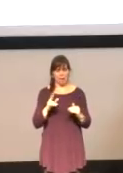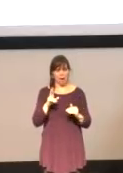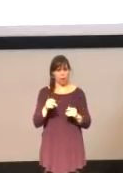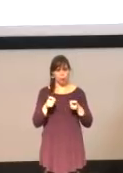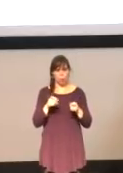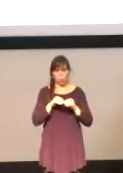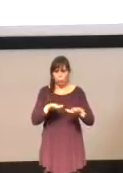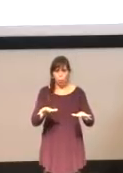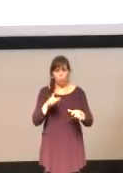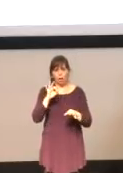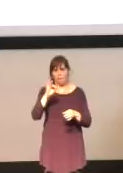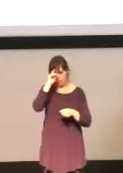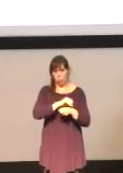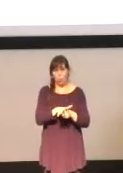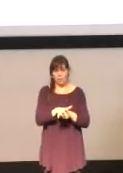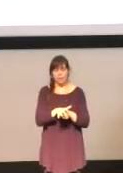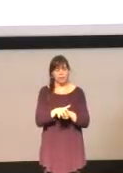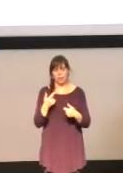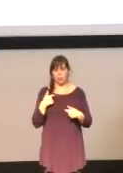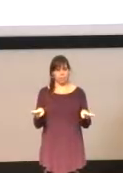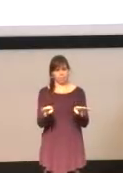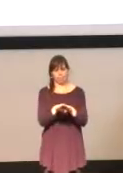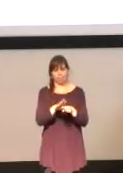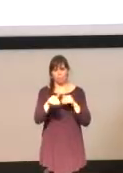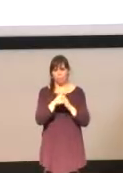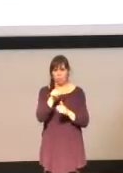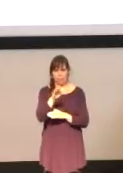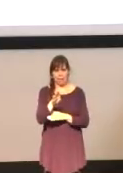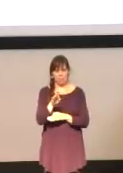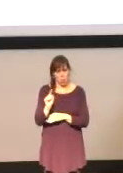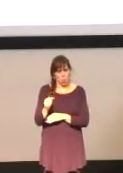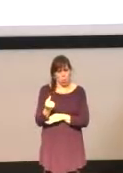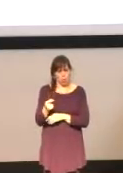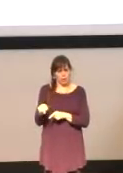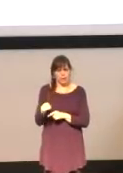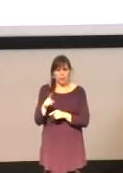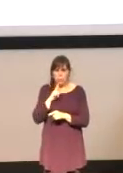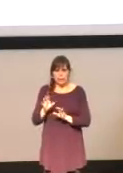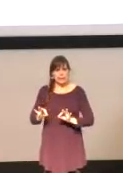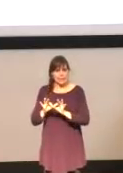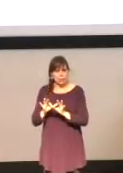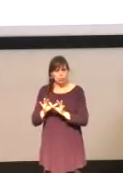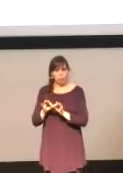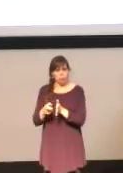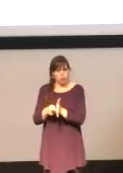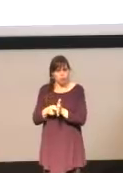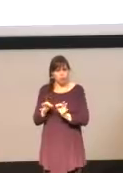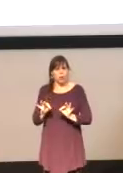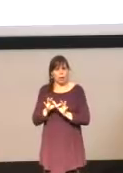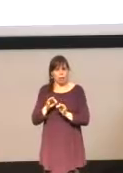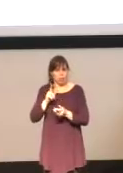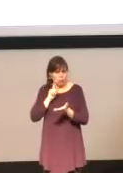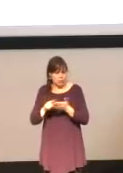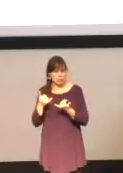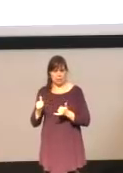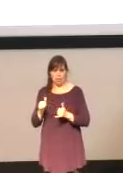spread, we've shuttered basically our laboratories and only had essential and critical research operations